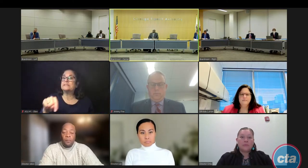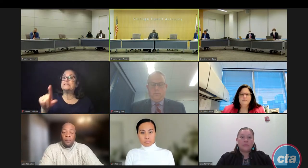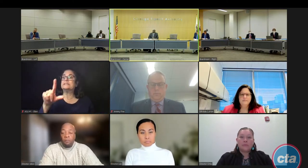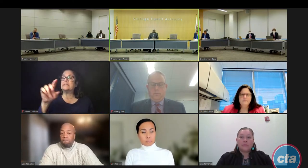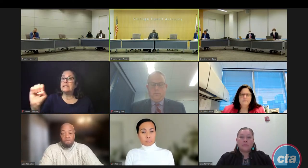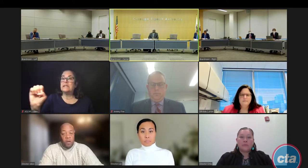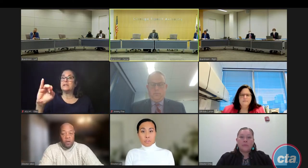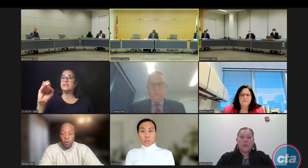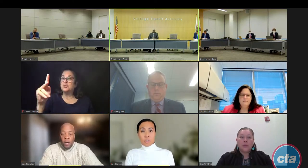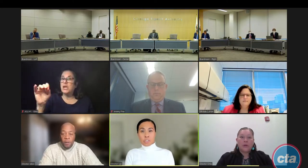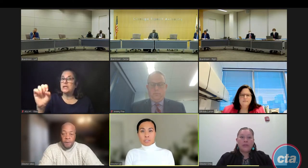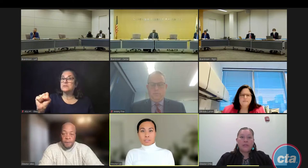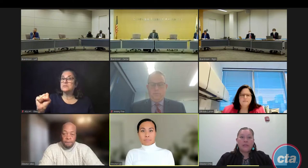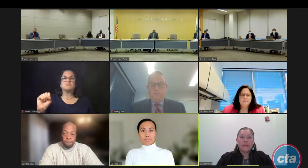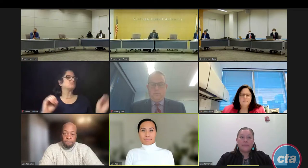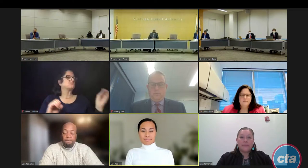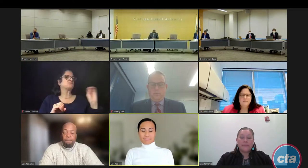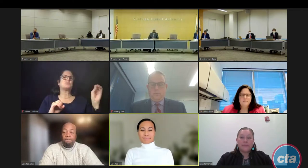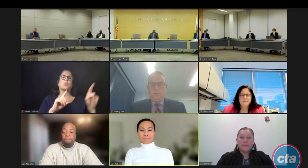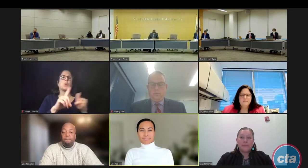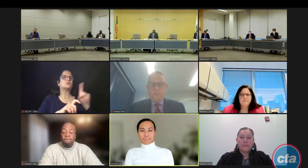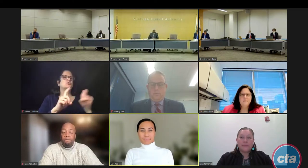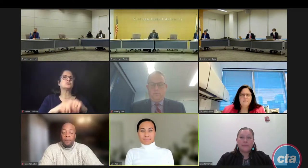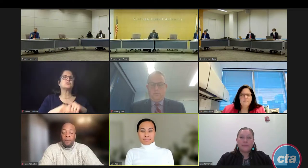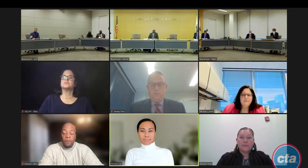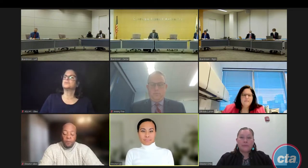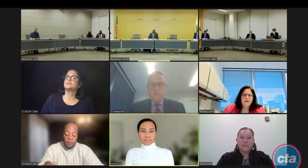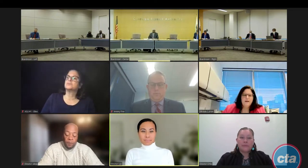questions? No questions.